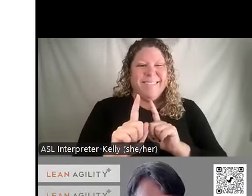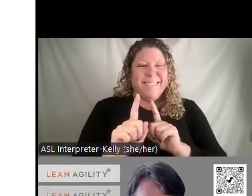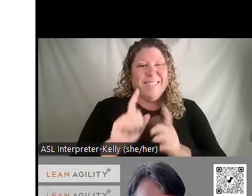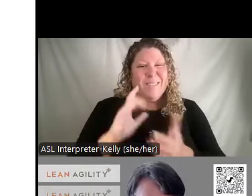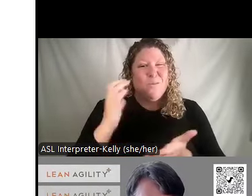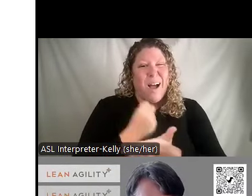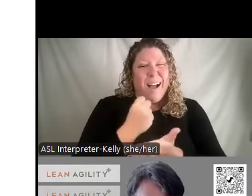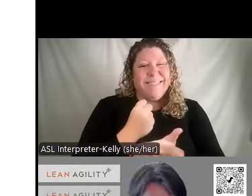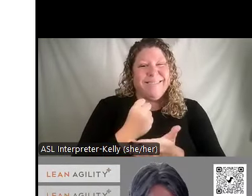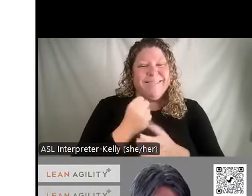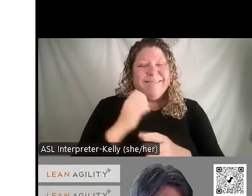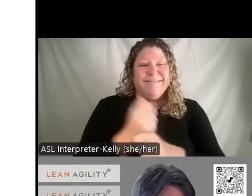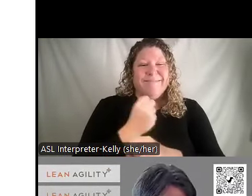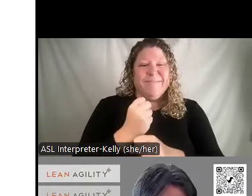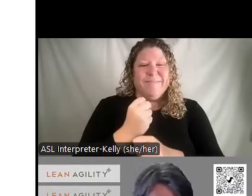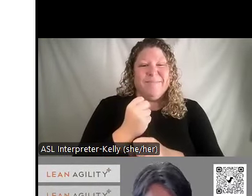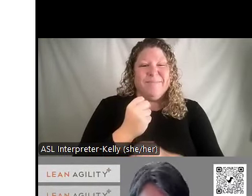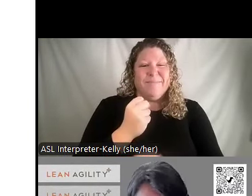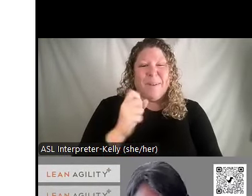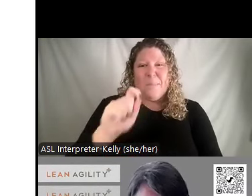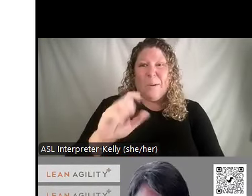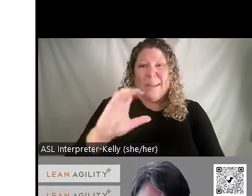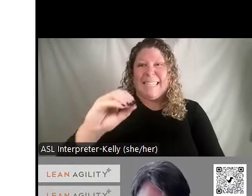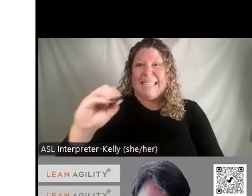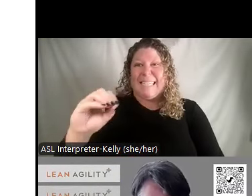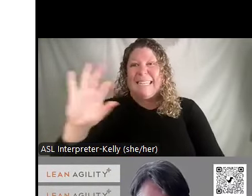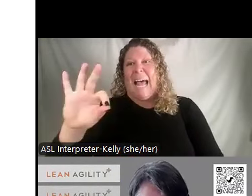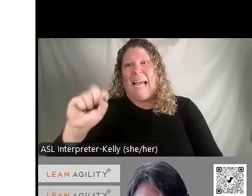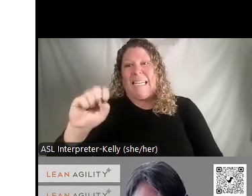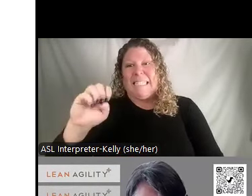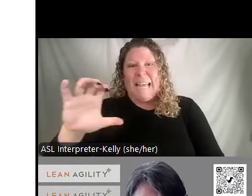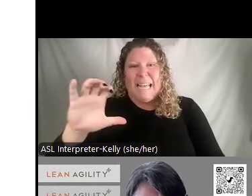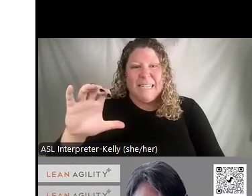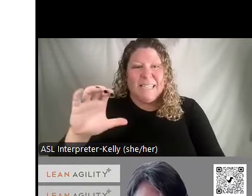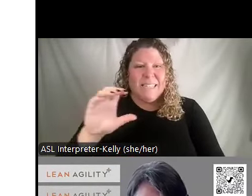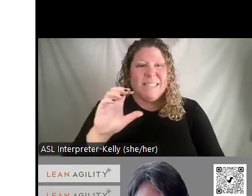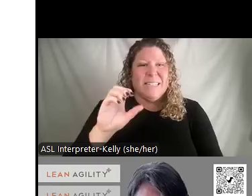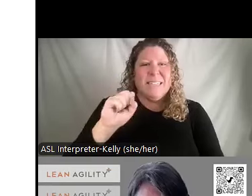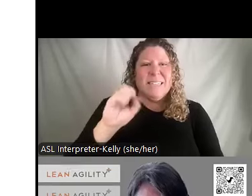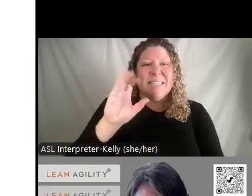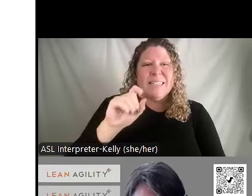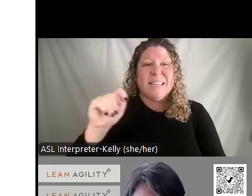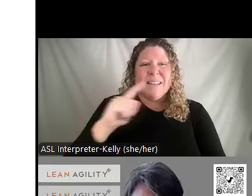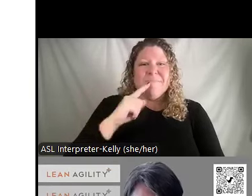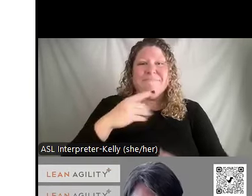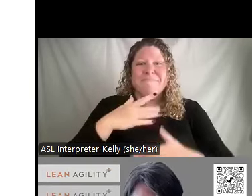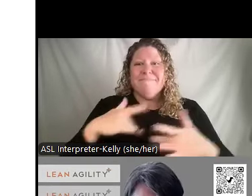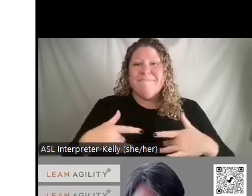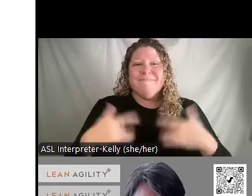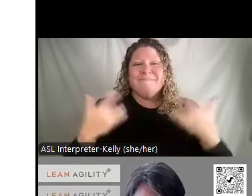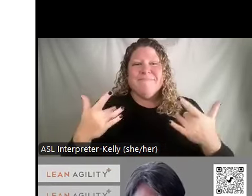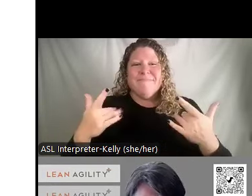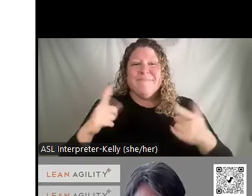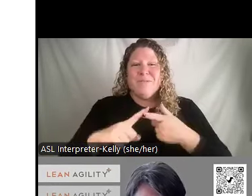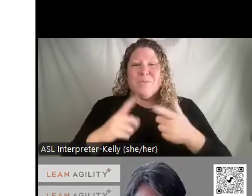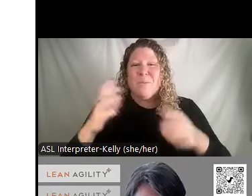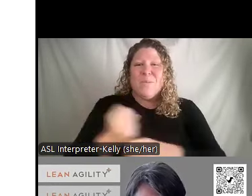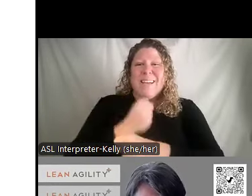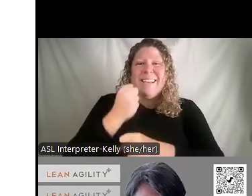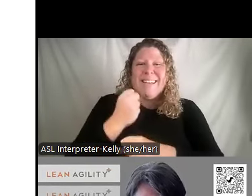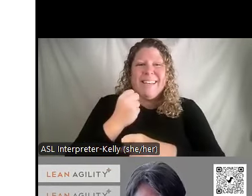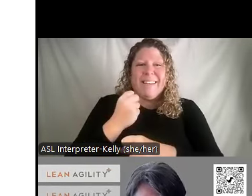only 9/100ths of a second. Scott tweeted, "Pleased to take the win today at the Peachtree 10K.